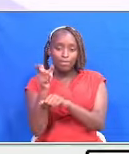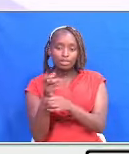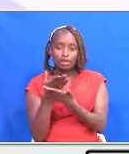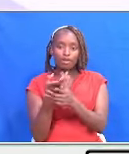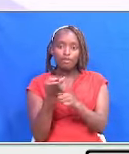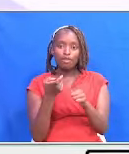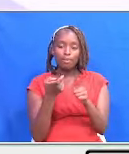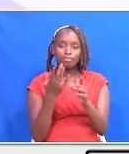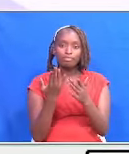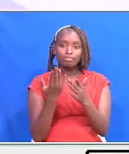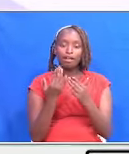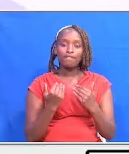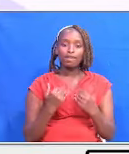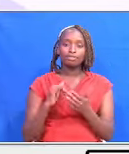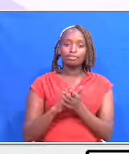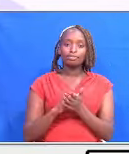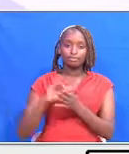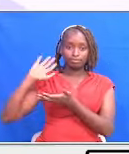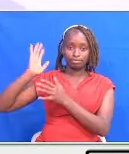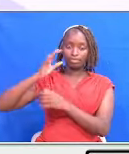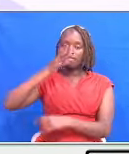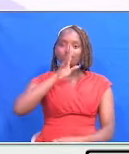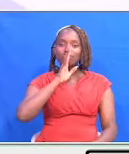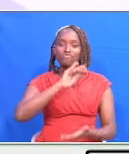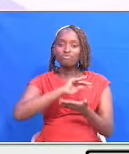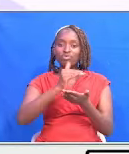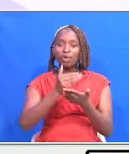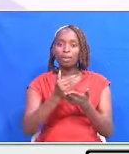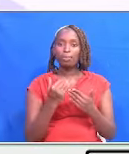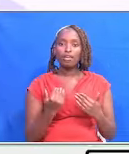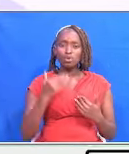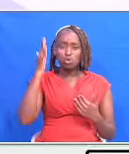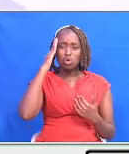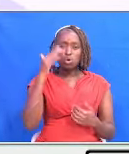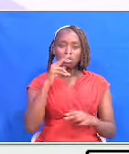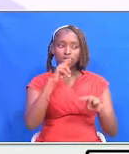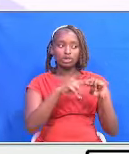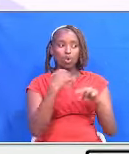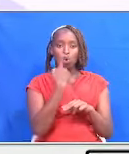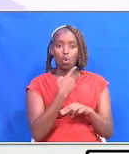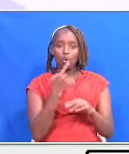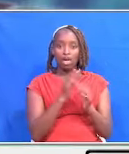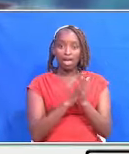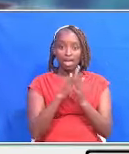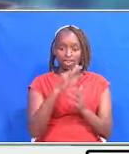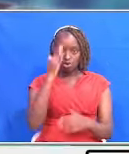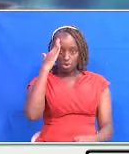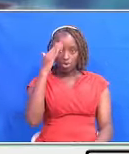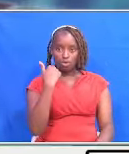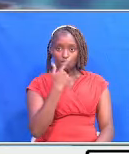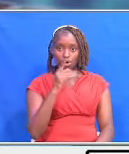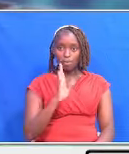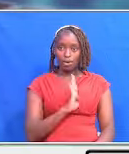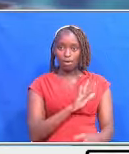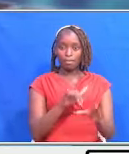Fund, not the Uwezo Fund, the Hustler Fund board talk? Do you even remember who the chair is? Do you know who are the board members? So we are